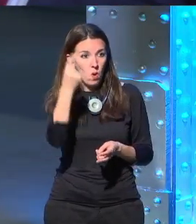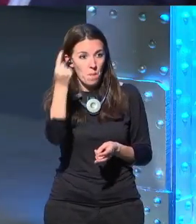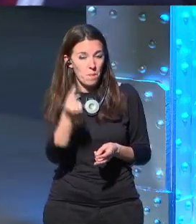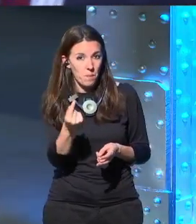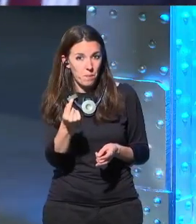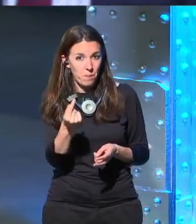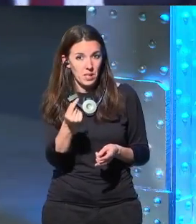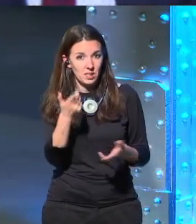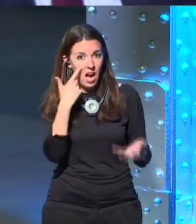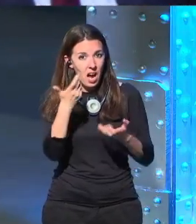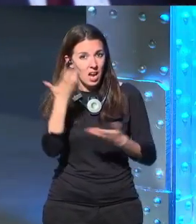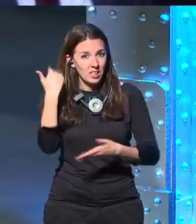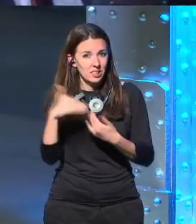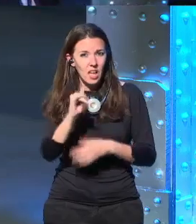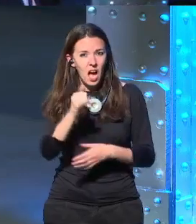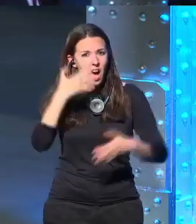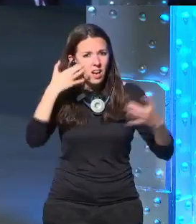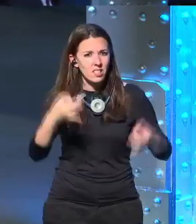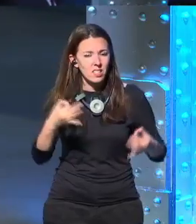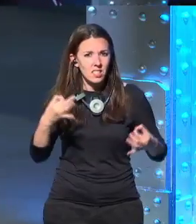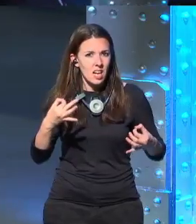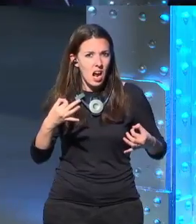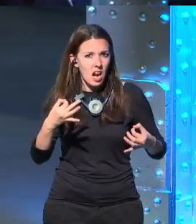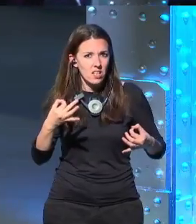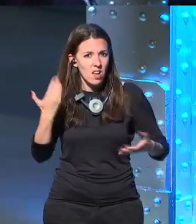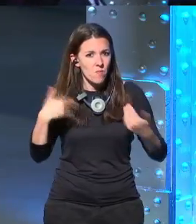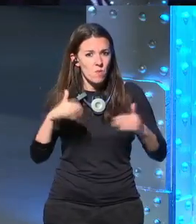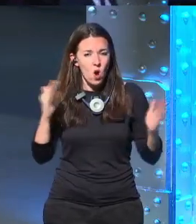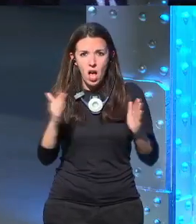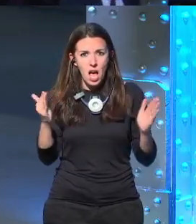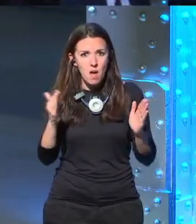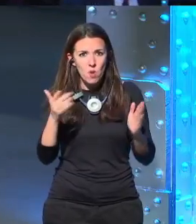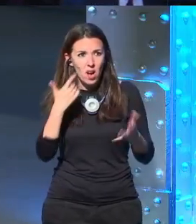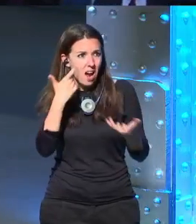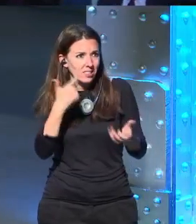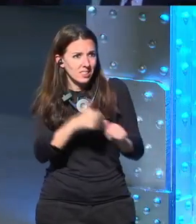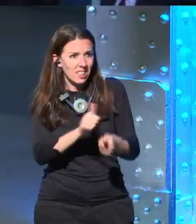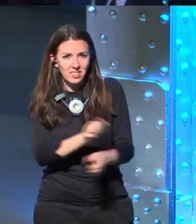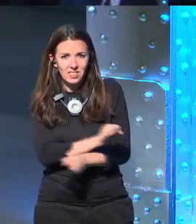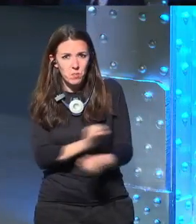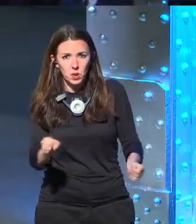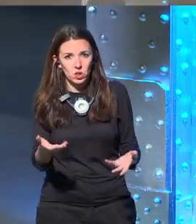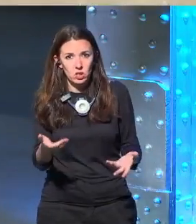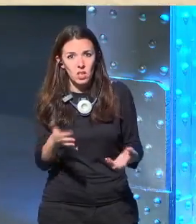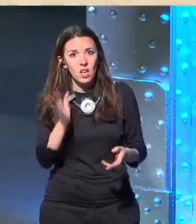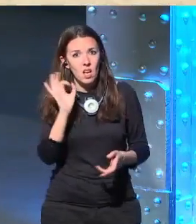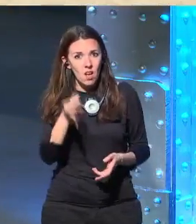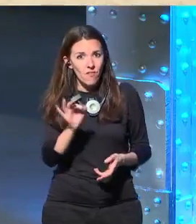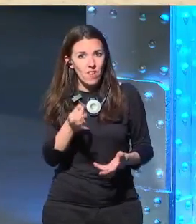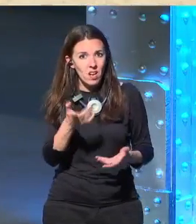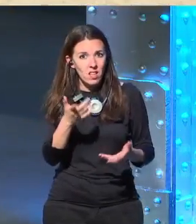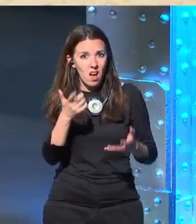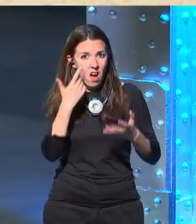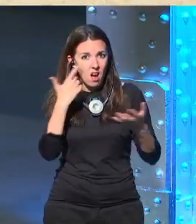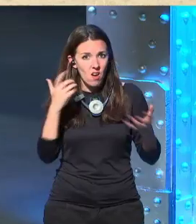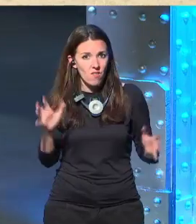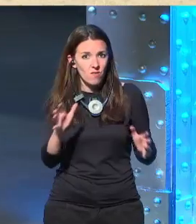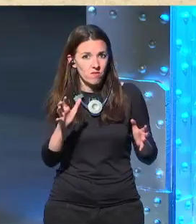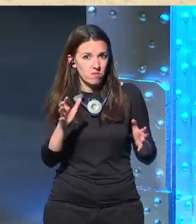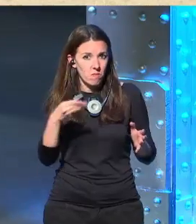couldn't create. And most importantly, Verrocchio paints the baptism of Christ.